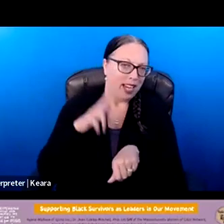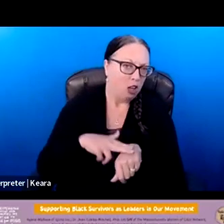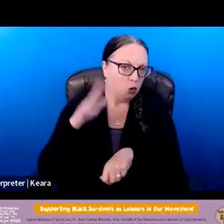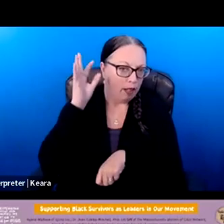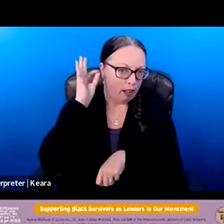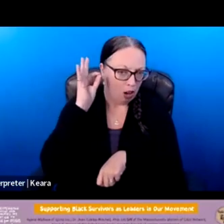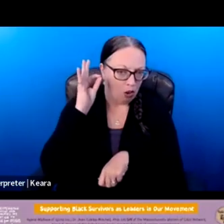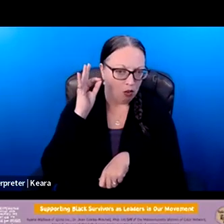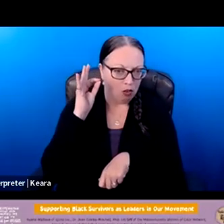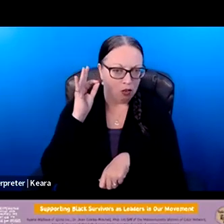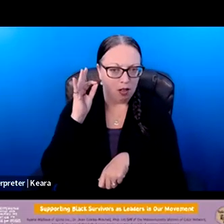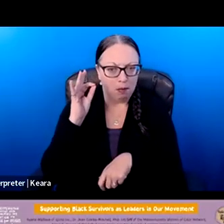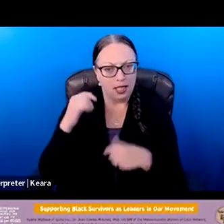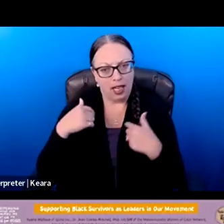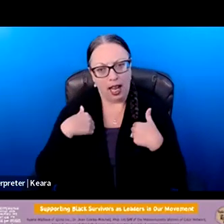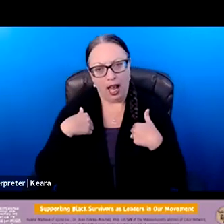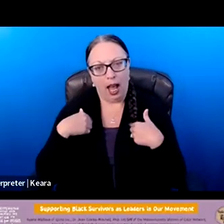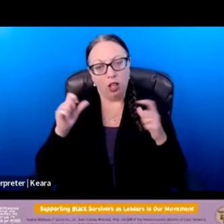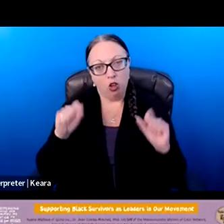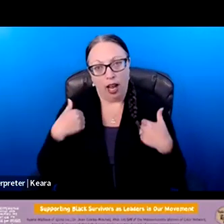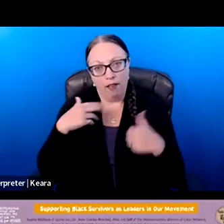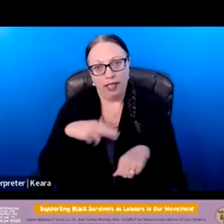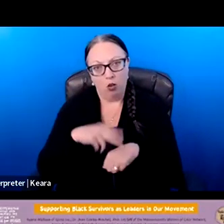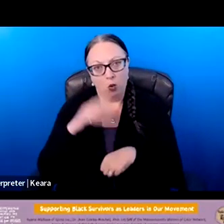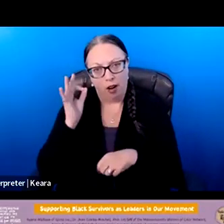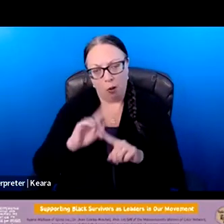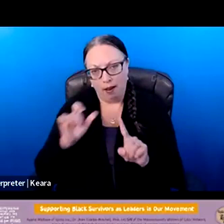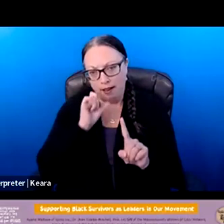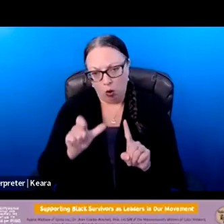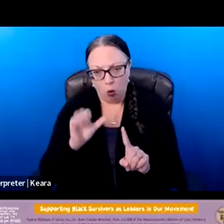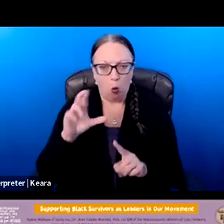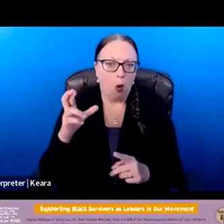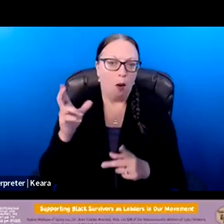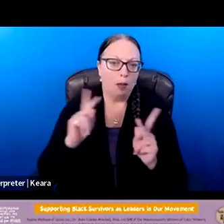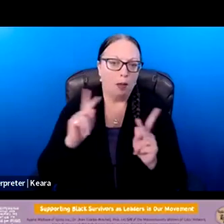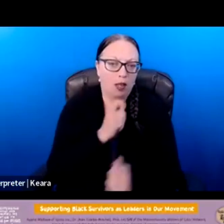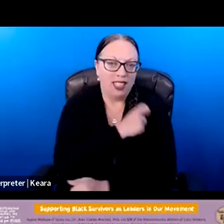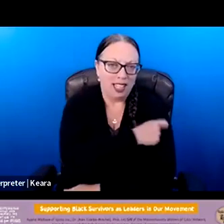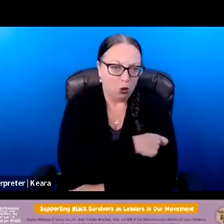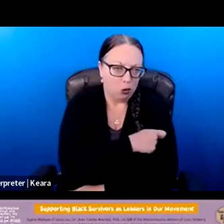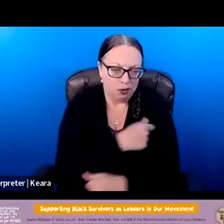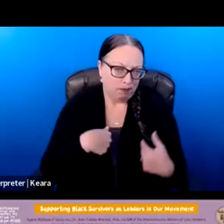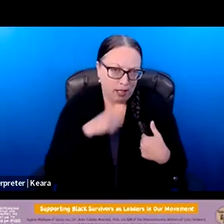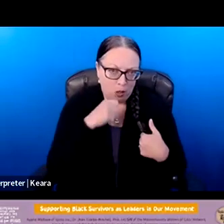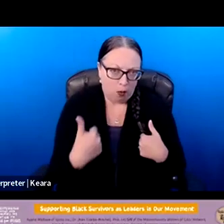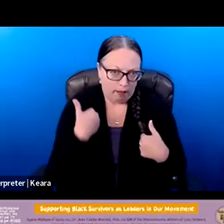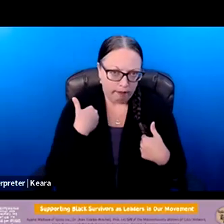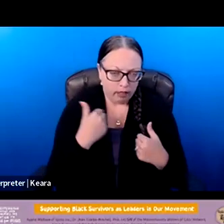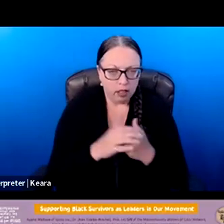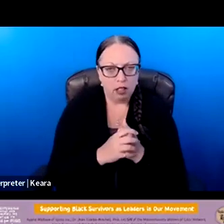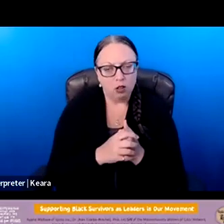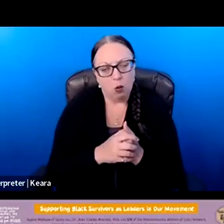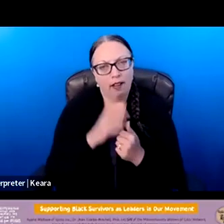And I mean, I can wear natural hair, but I don't. Or people who come wearing tattoos and stuff. I don't have tattoos, but they're harshly